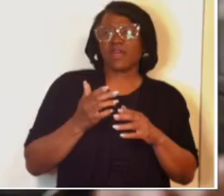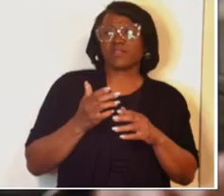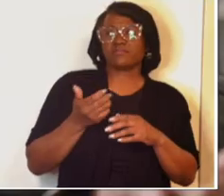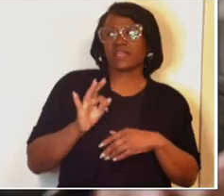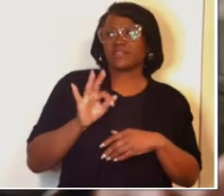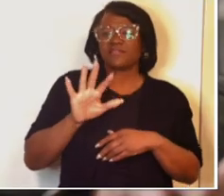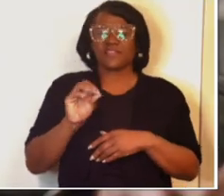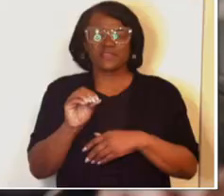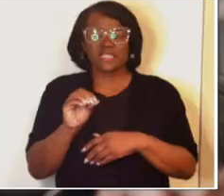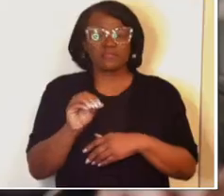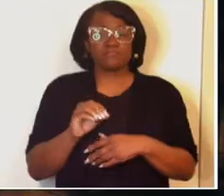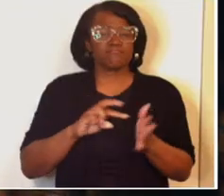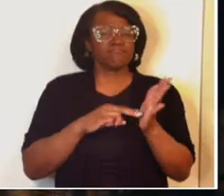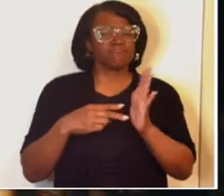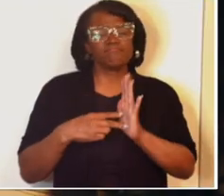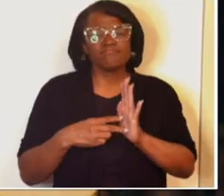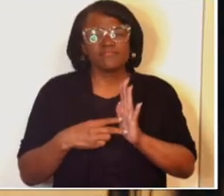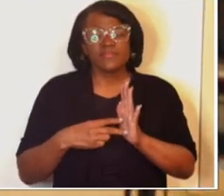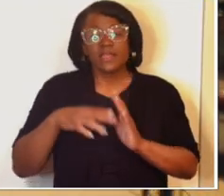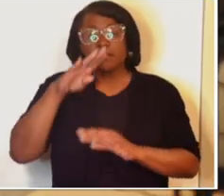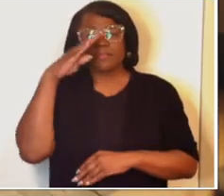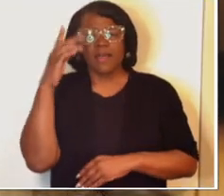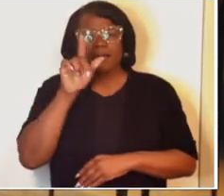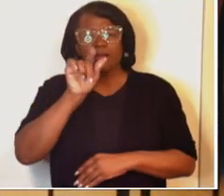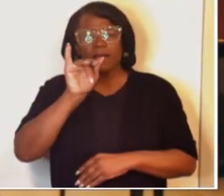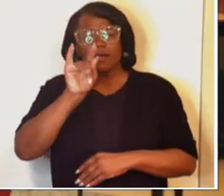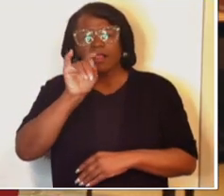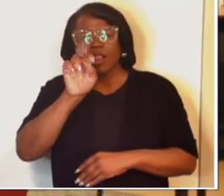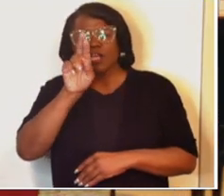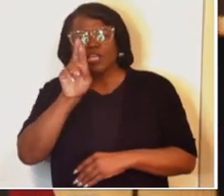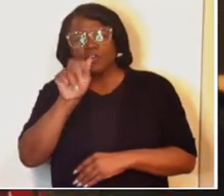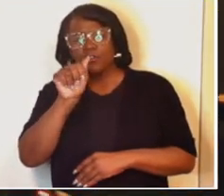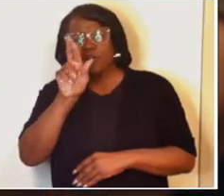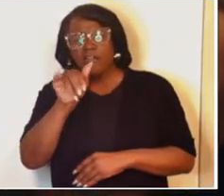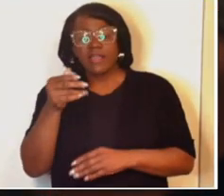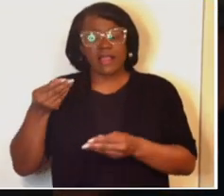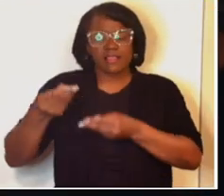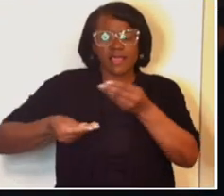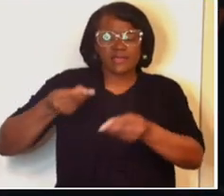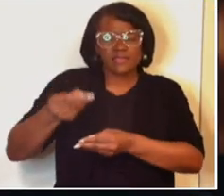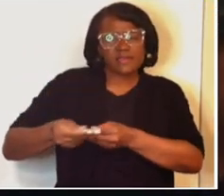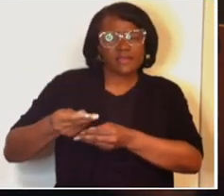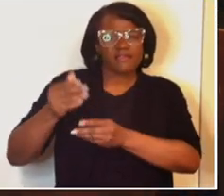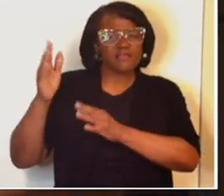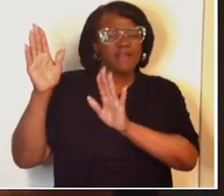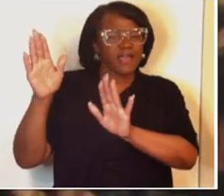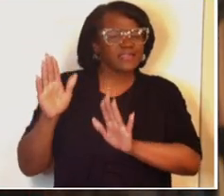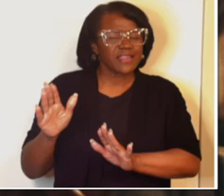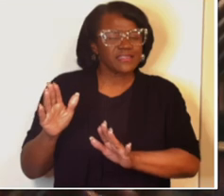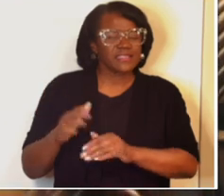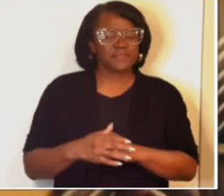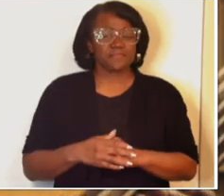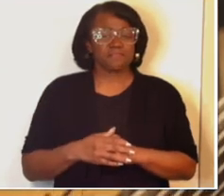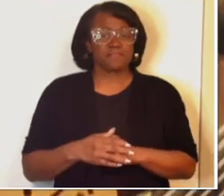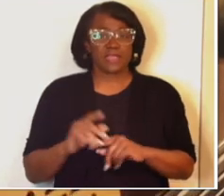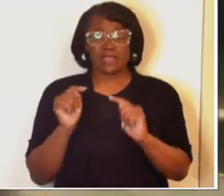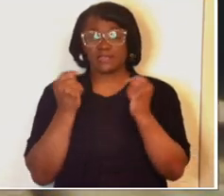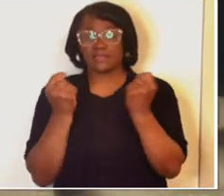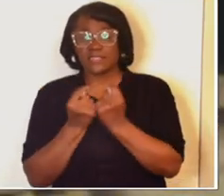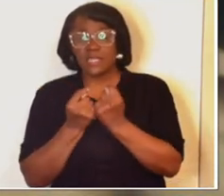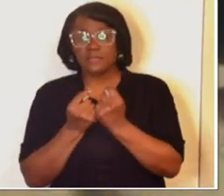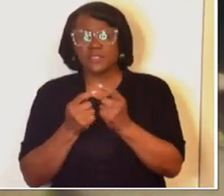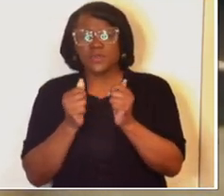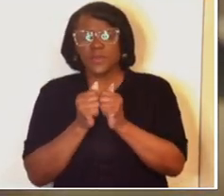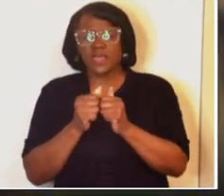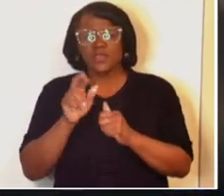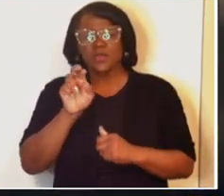It stands for Black Literary Legacy of Excellence. The Harlem Writers Guild teamed up with Remy Martin